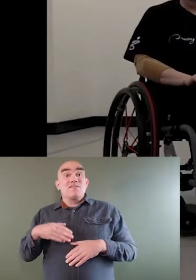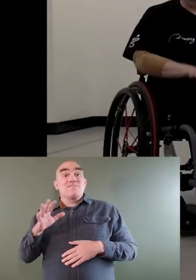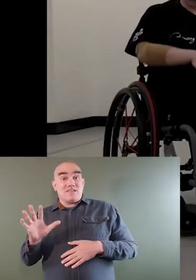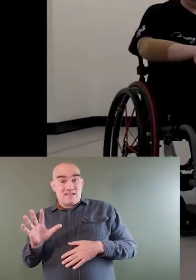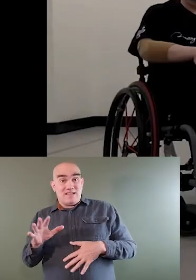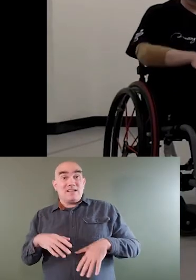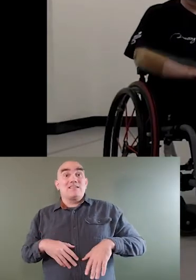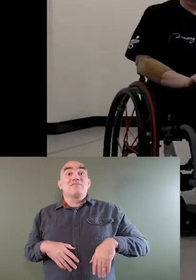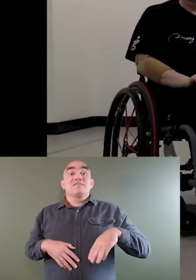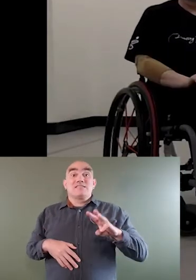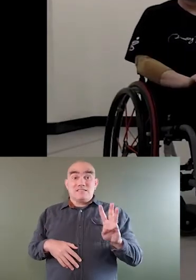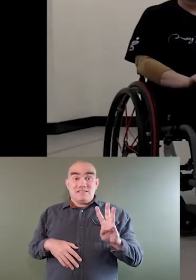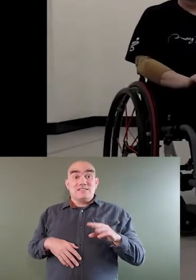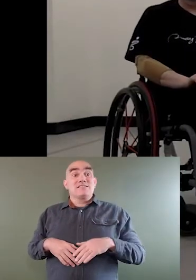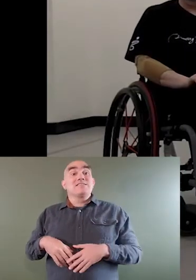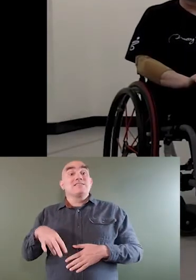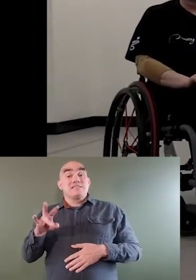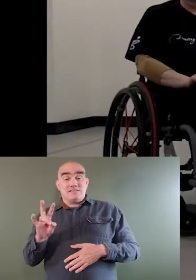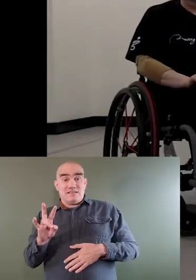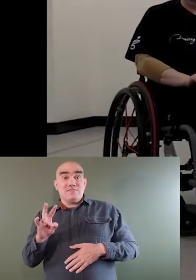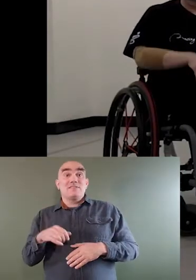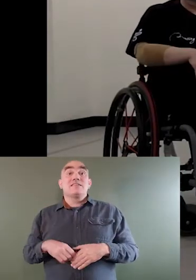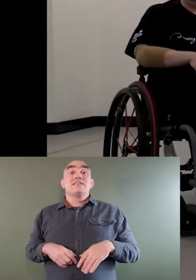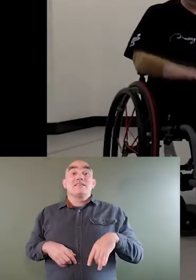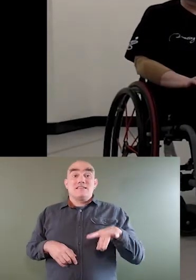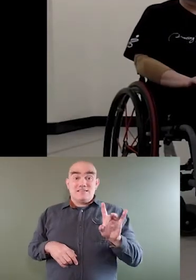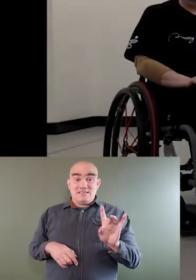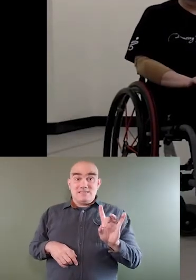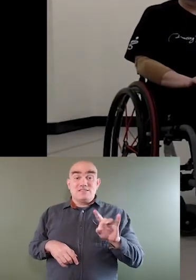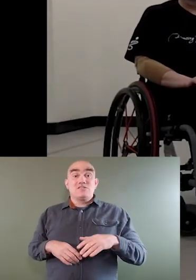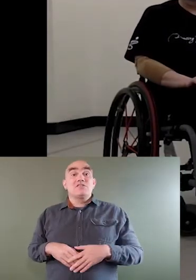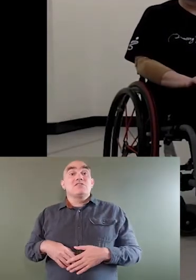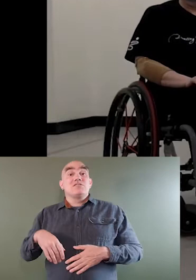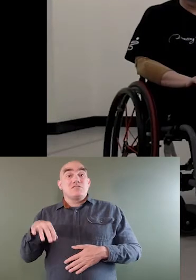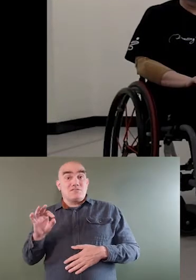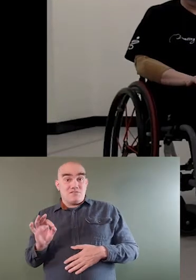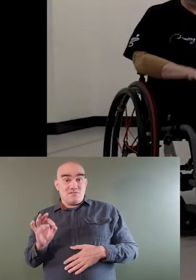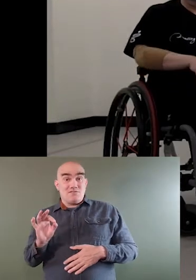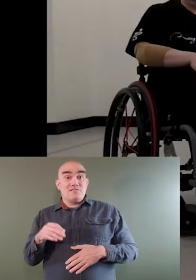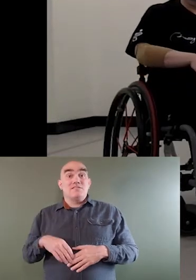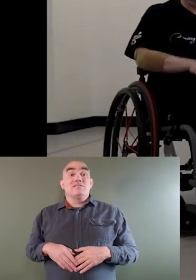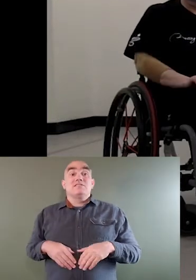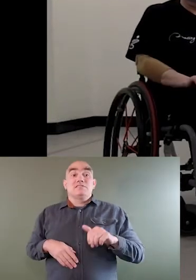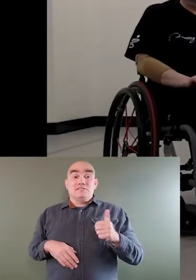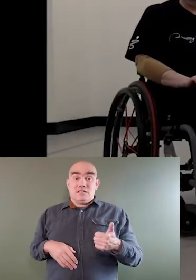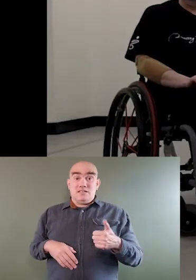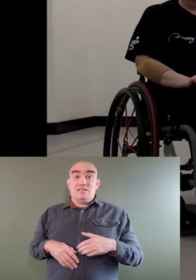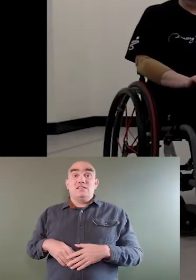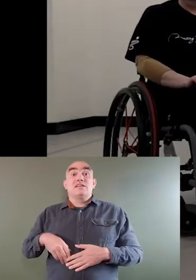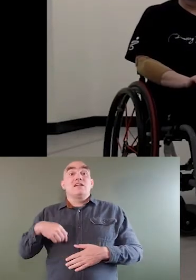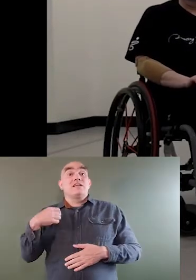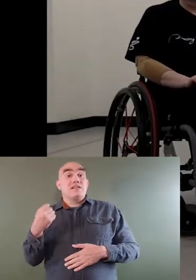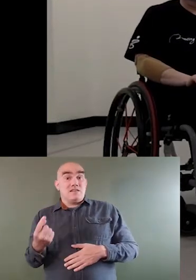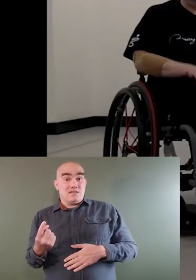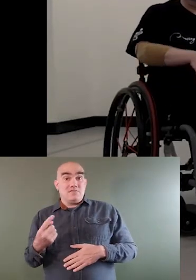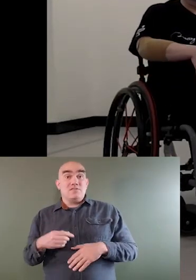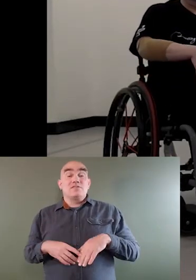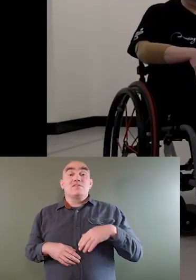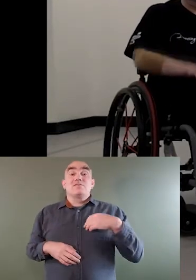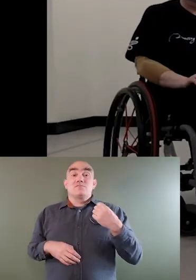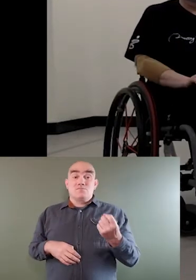6, 7, 8, 9, 10, 11,